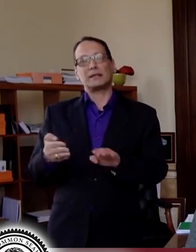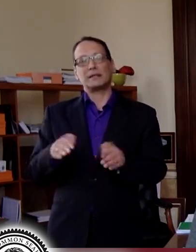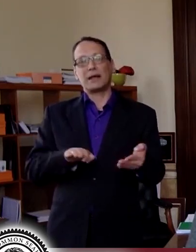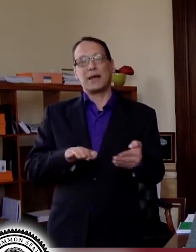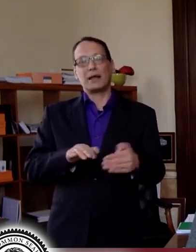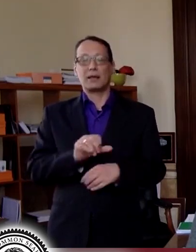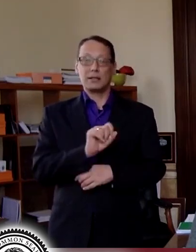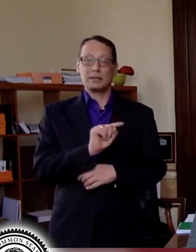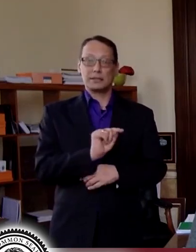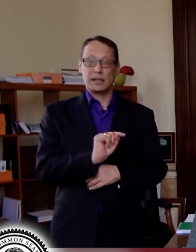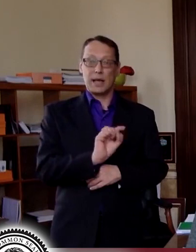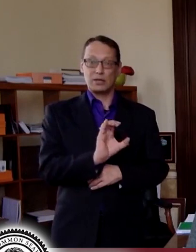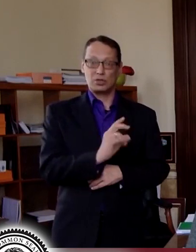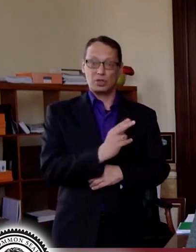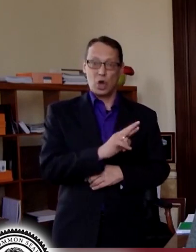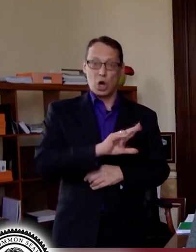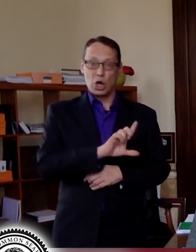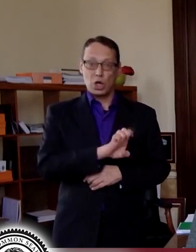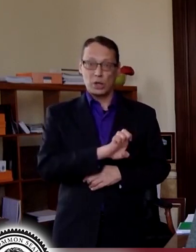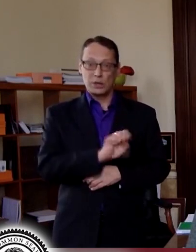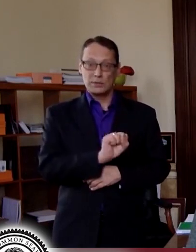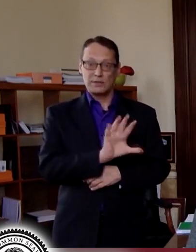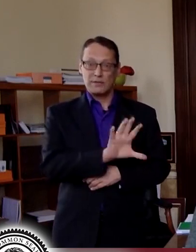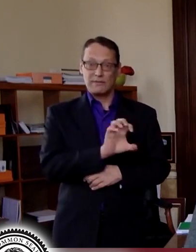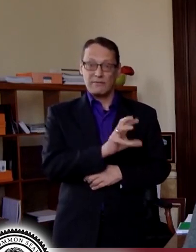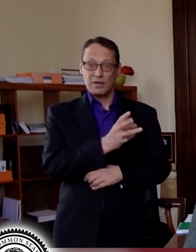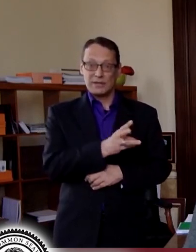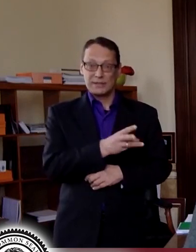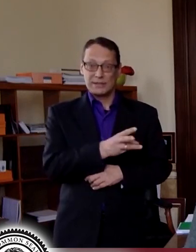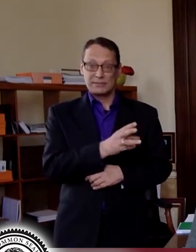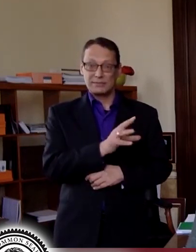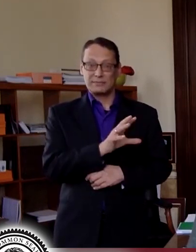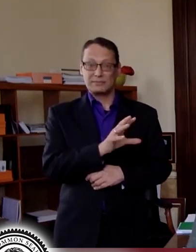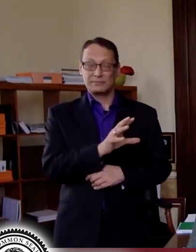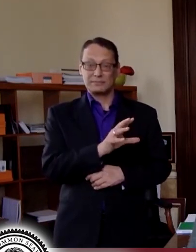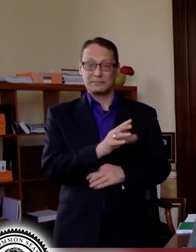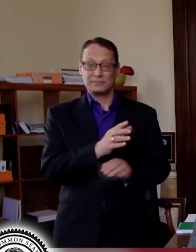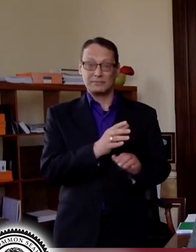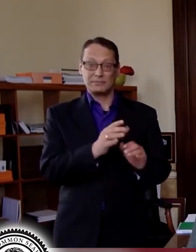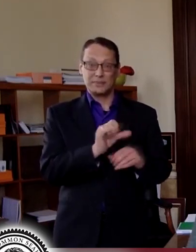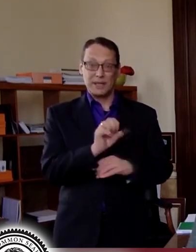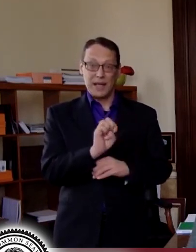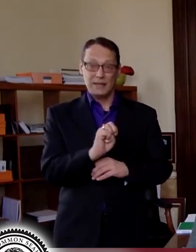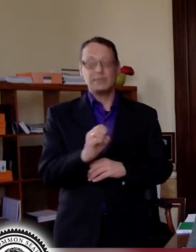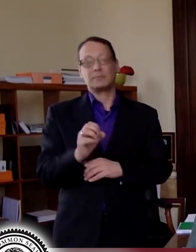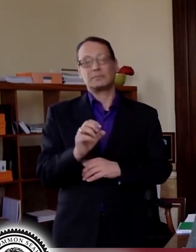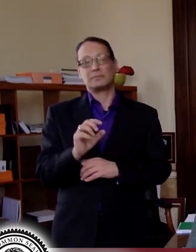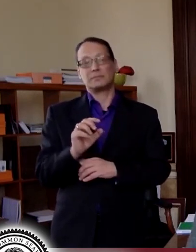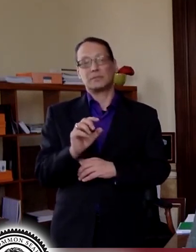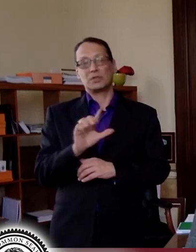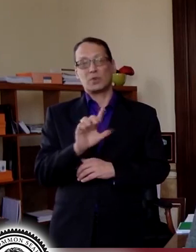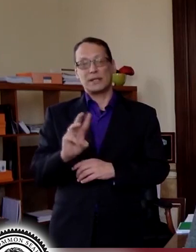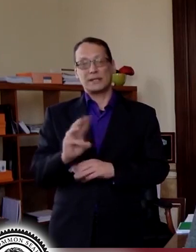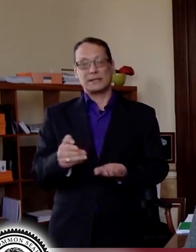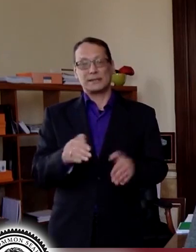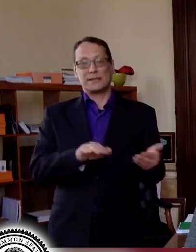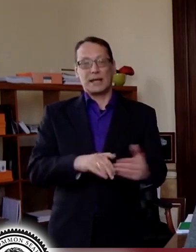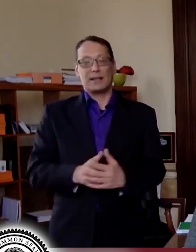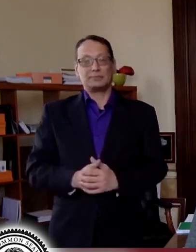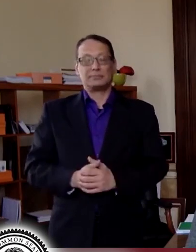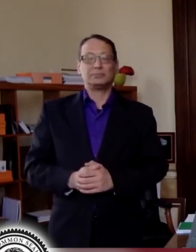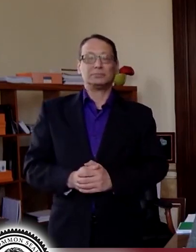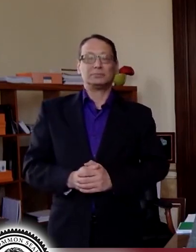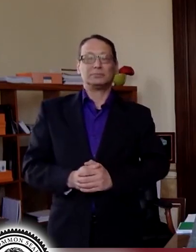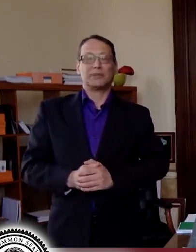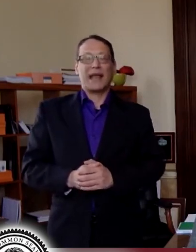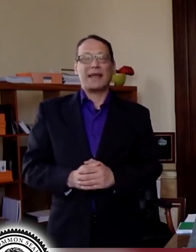St. Charles, 516 confirmed cases, and 26 deaths. So the long and the short